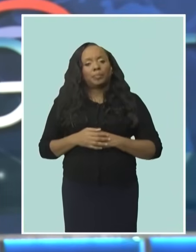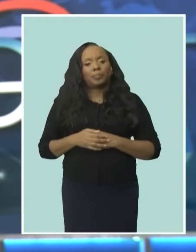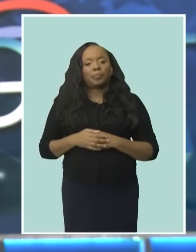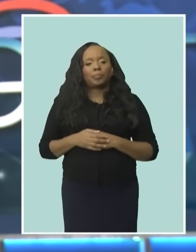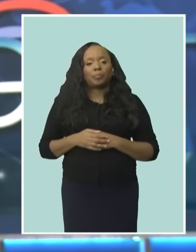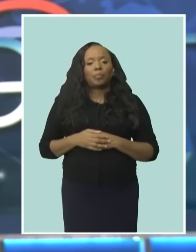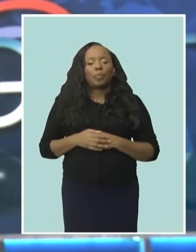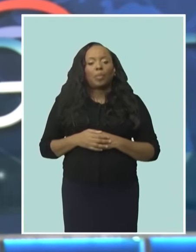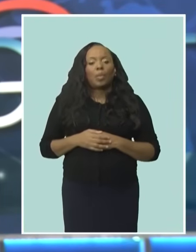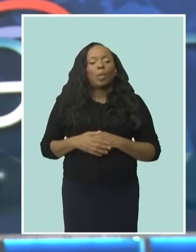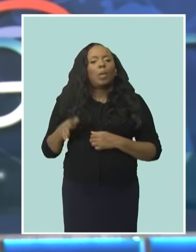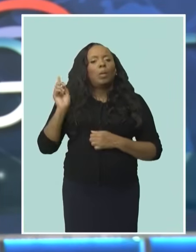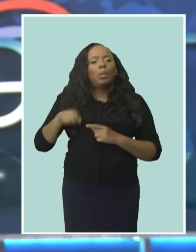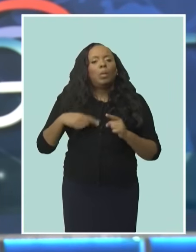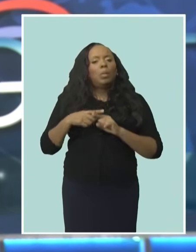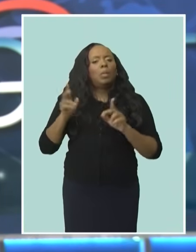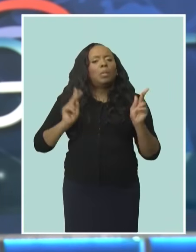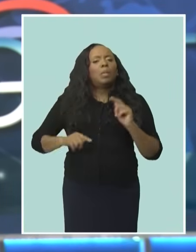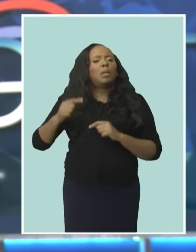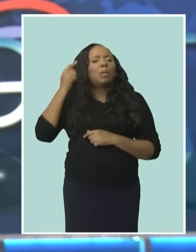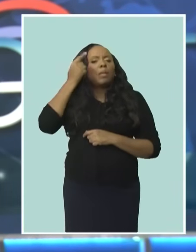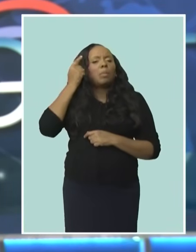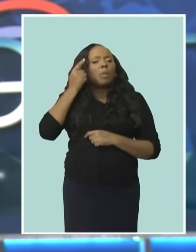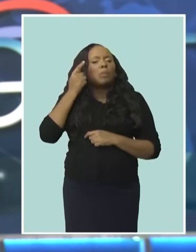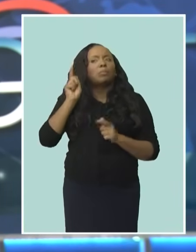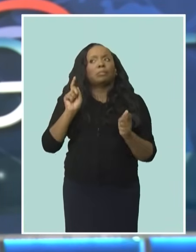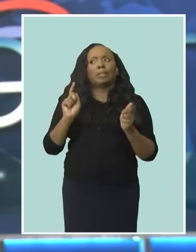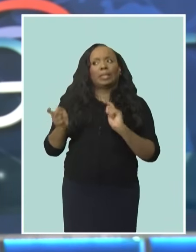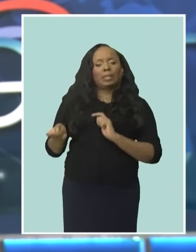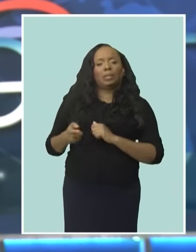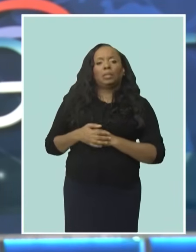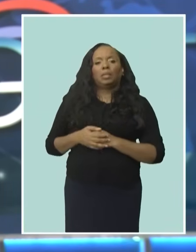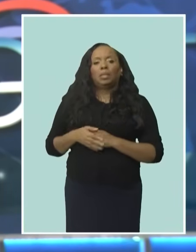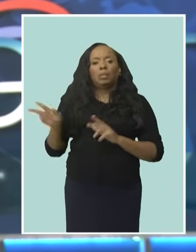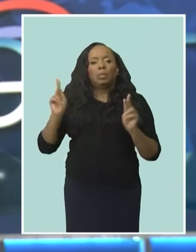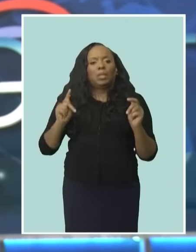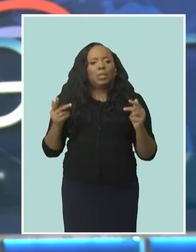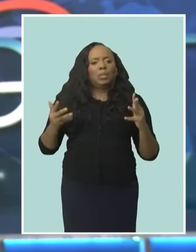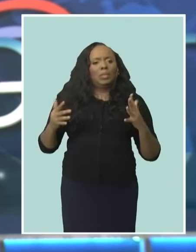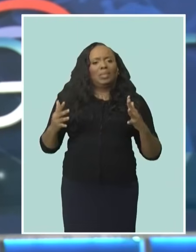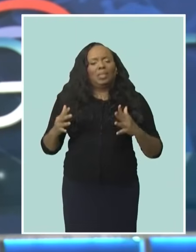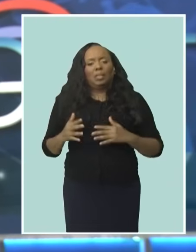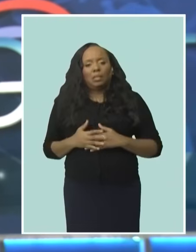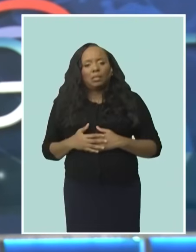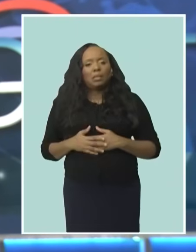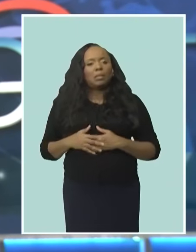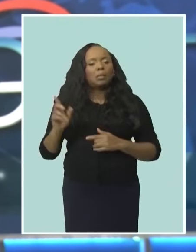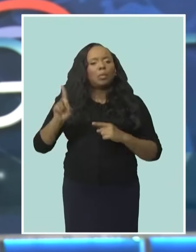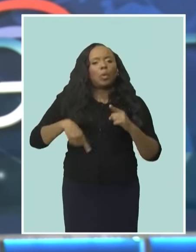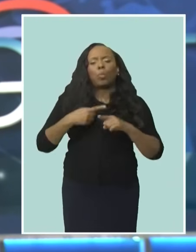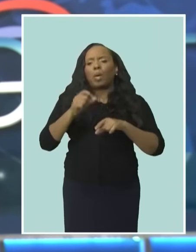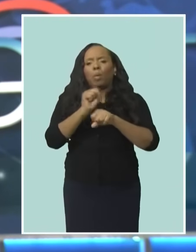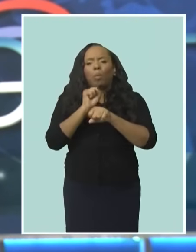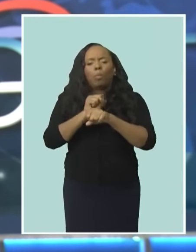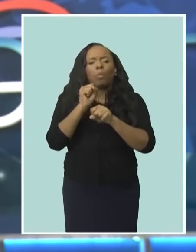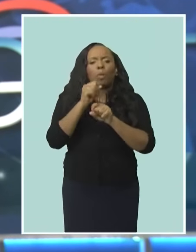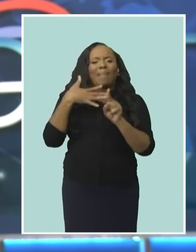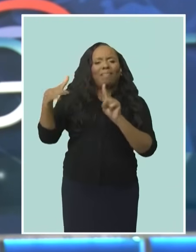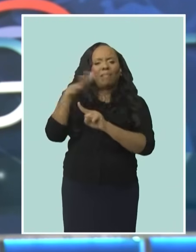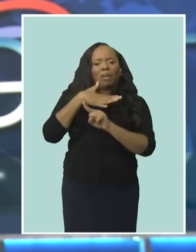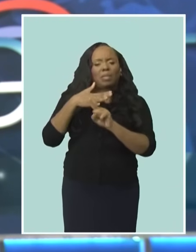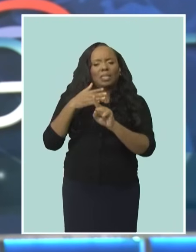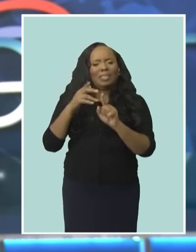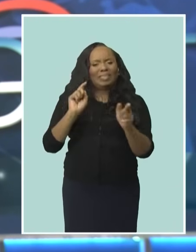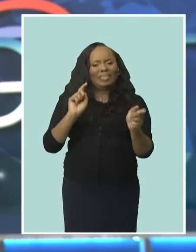thought of change drives fears in some employees as the work environment goes through operational changes. Transformation and change